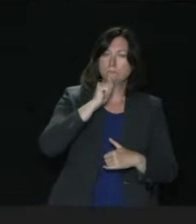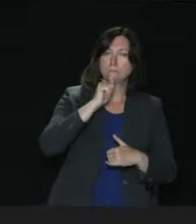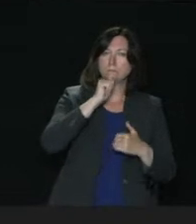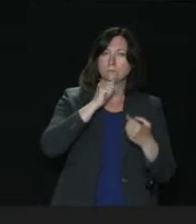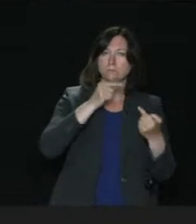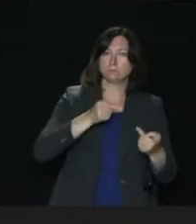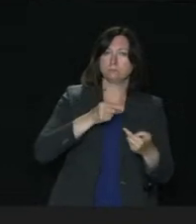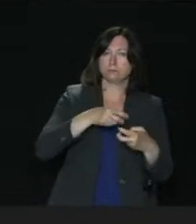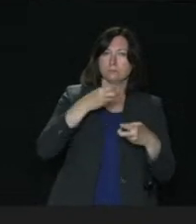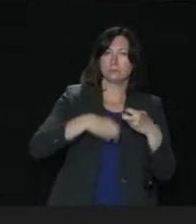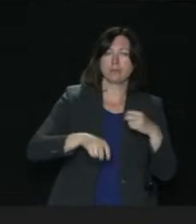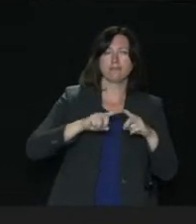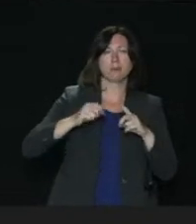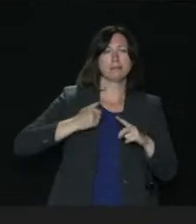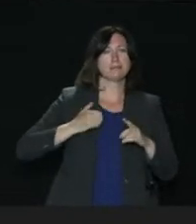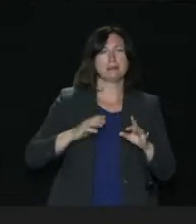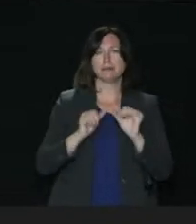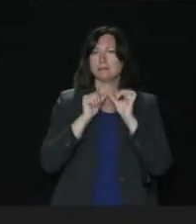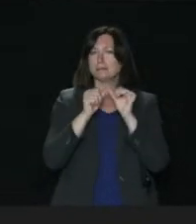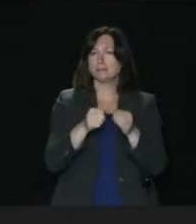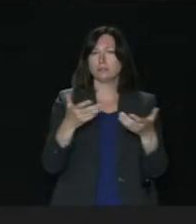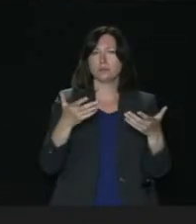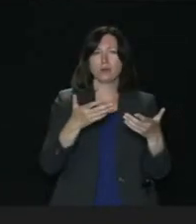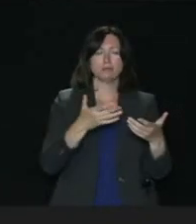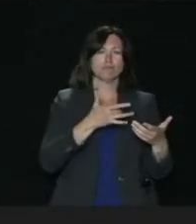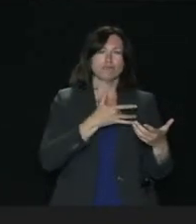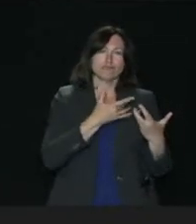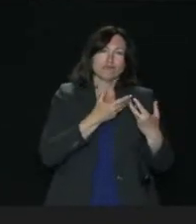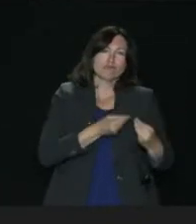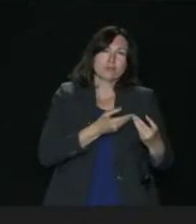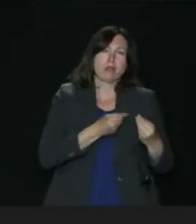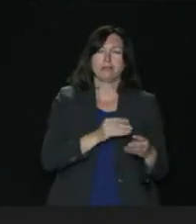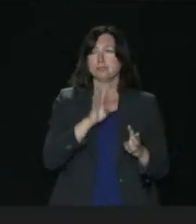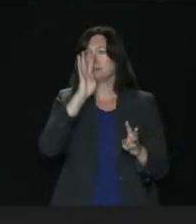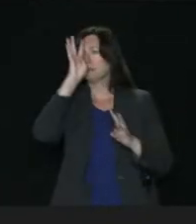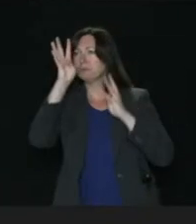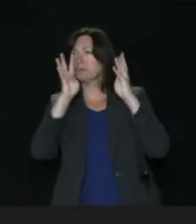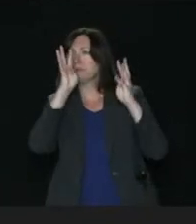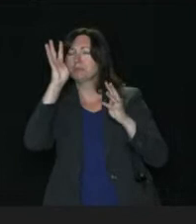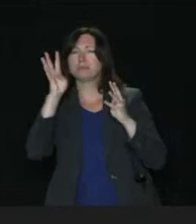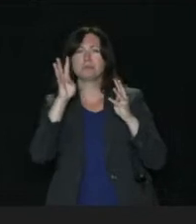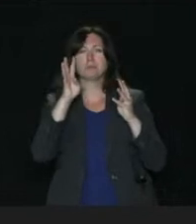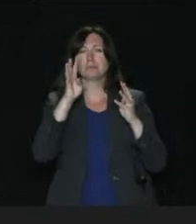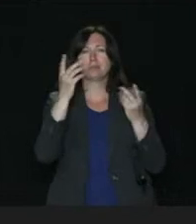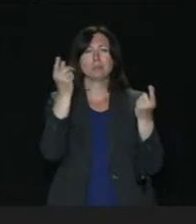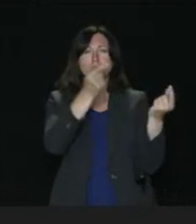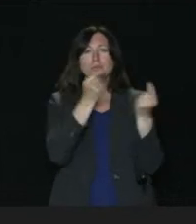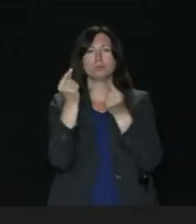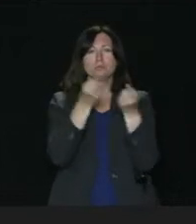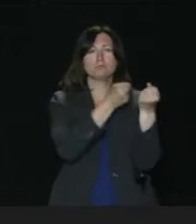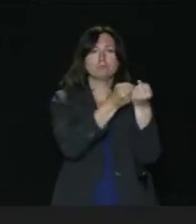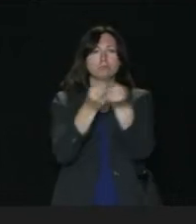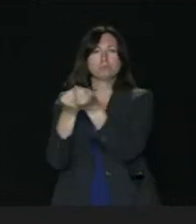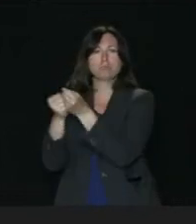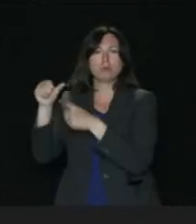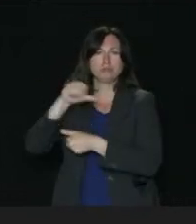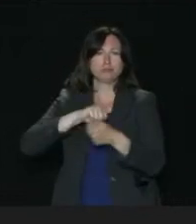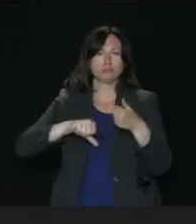have continued to show kindness and creativity in supporting others,